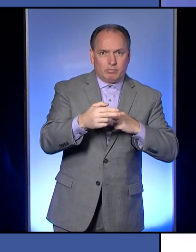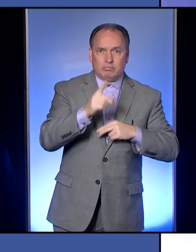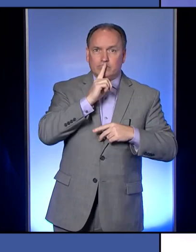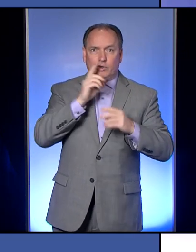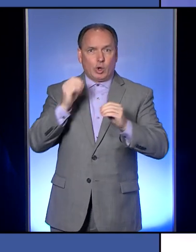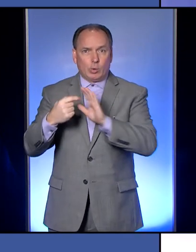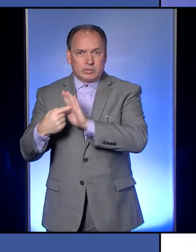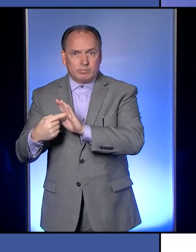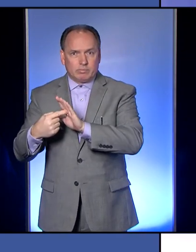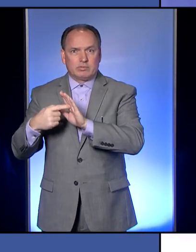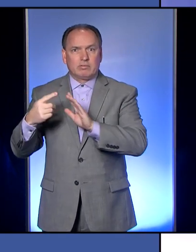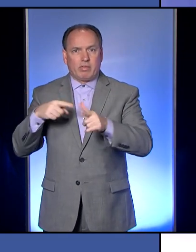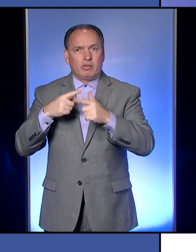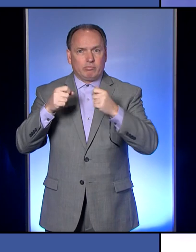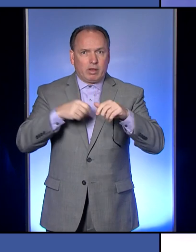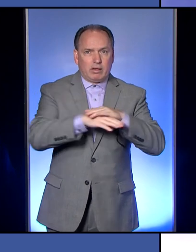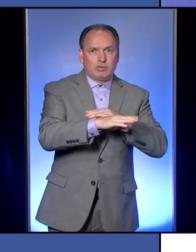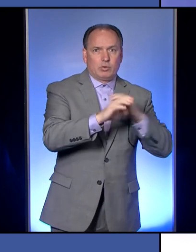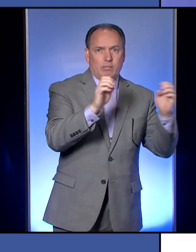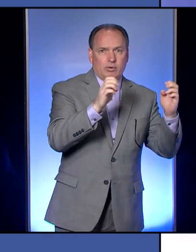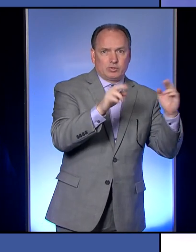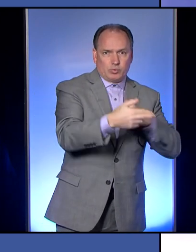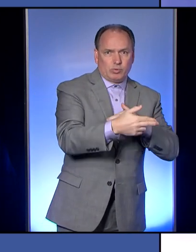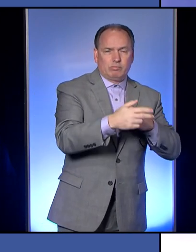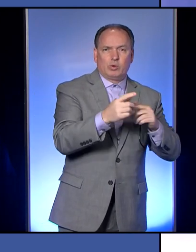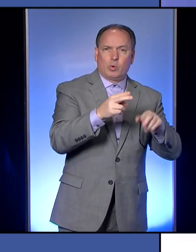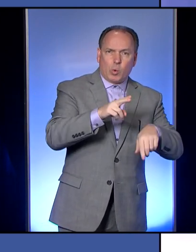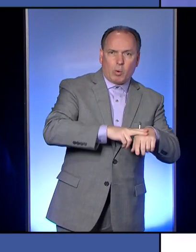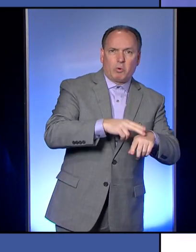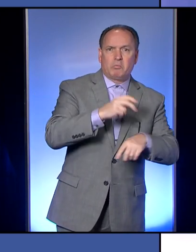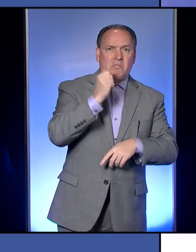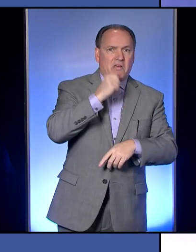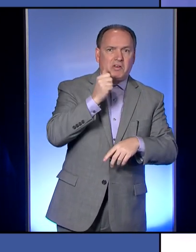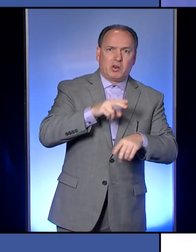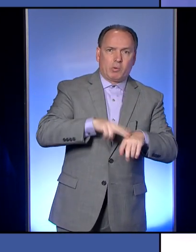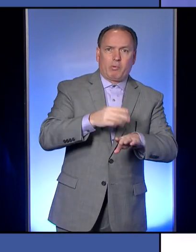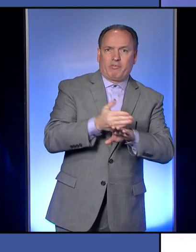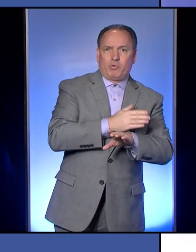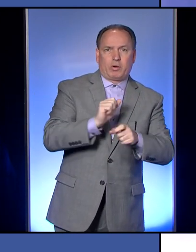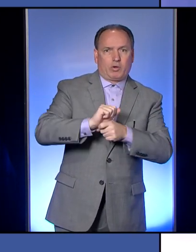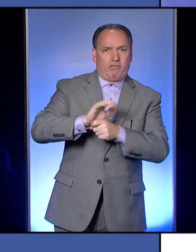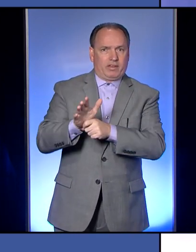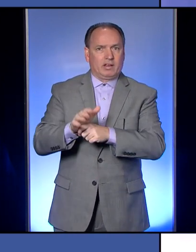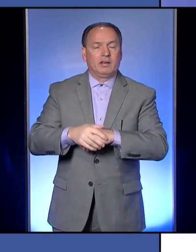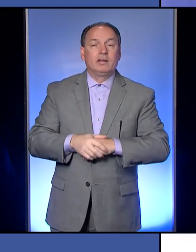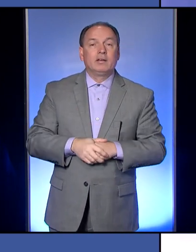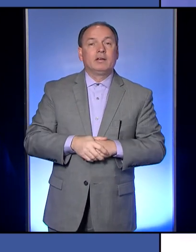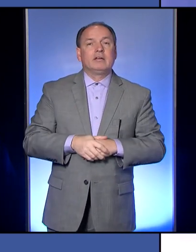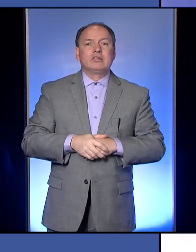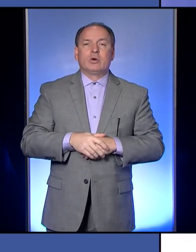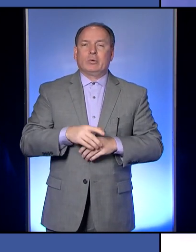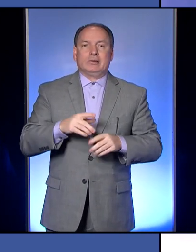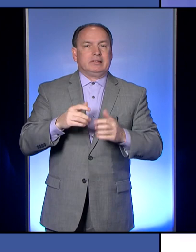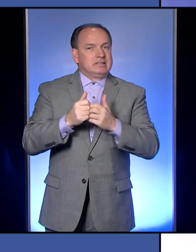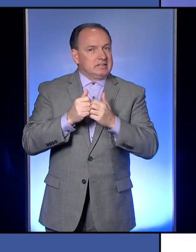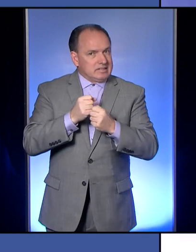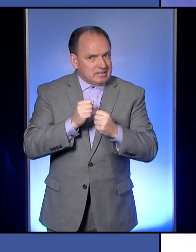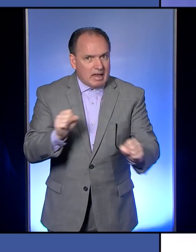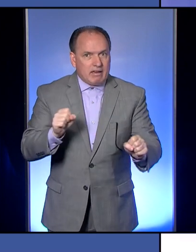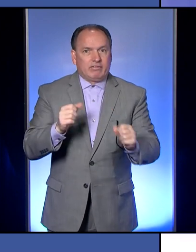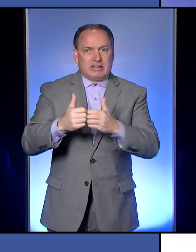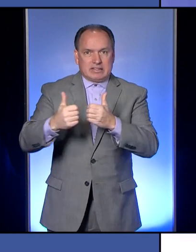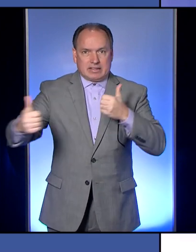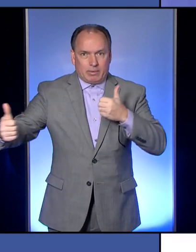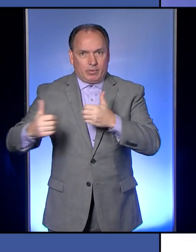symptoms, you're brought directly into the emergency department as you would have before this epidemic. So it's completely safe and segregated.